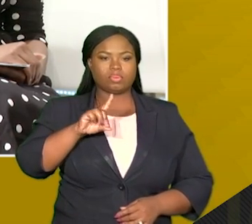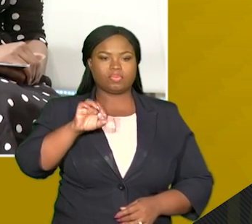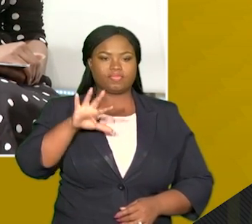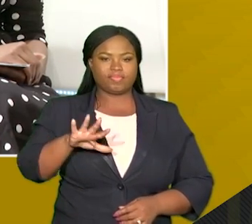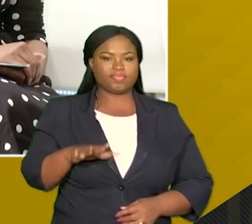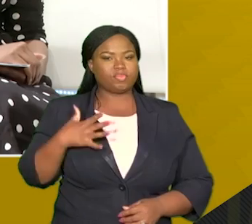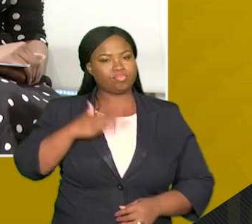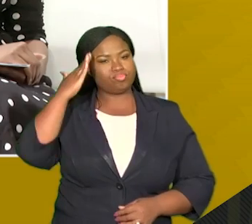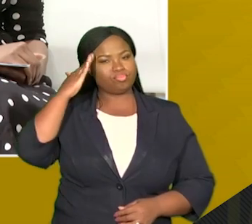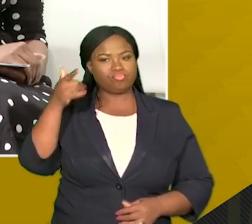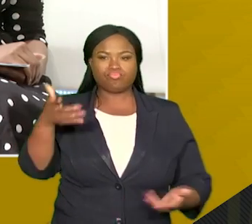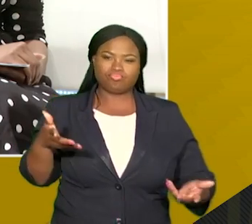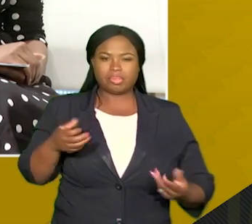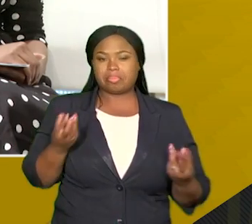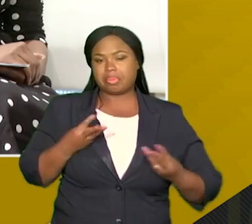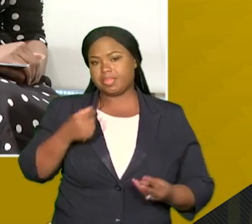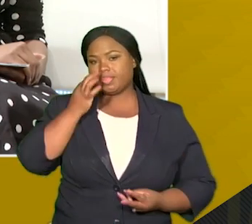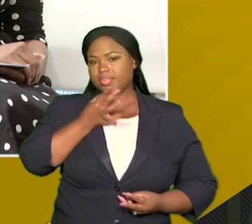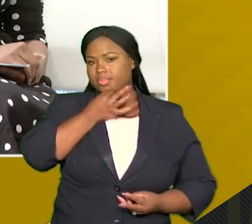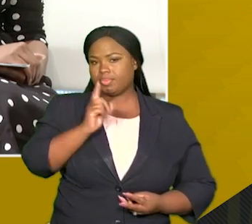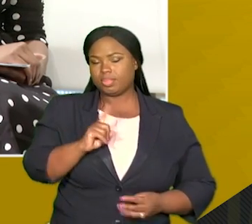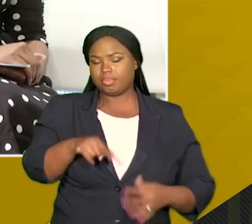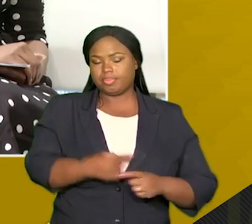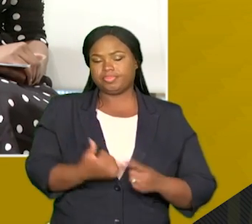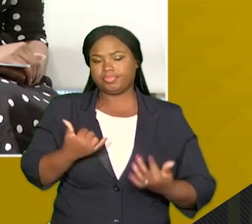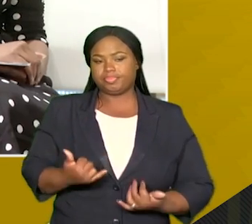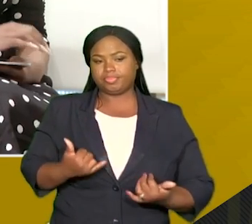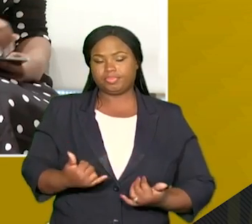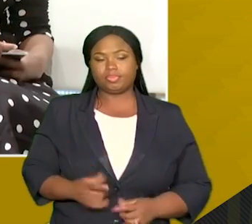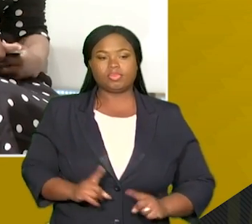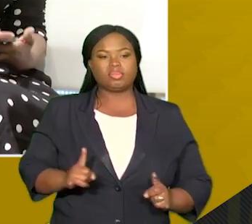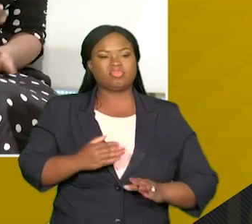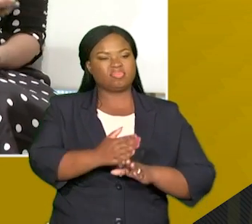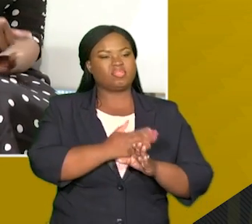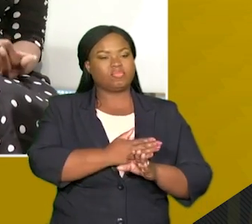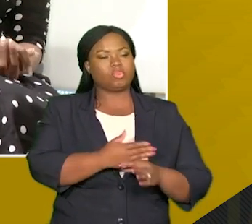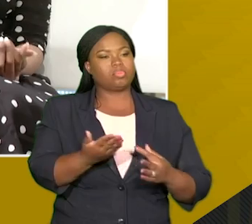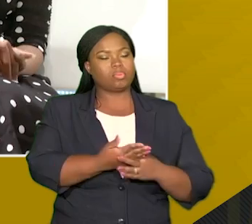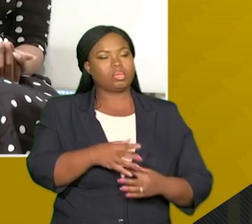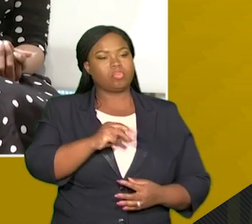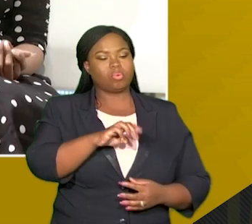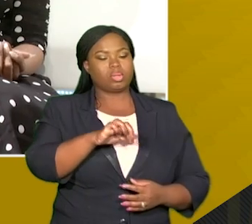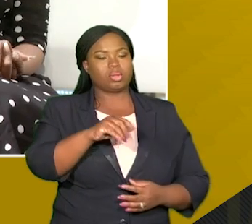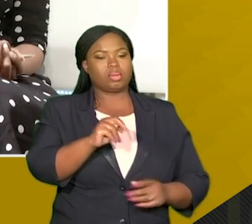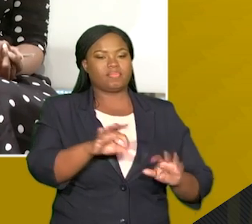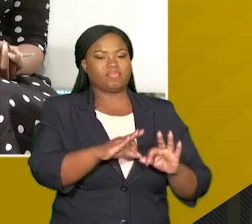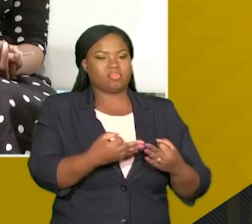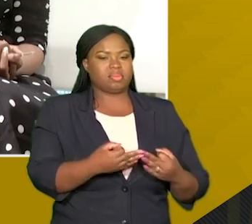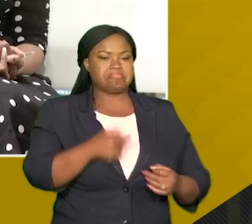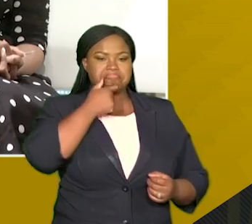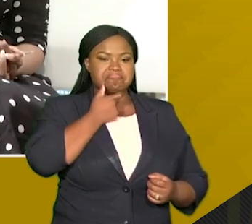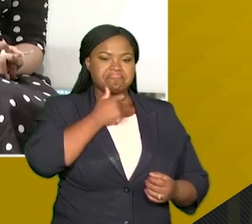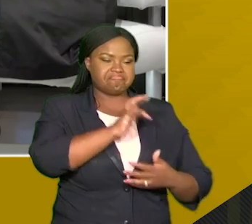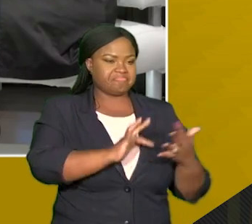011-339-1315. Sizo ukuthi abantu bathini about uhlelo lanamhlanje. But we're talking to the Morgans and finding out a very sad story